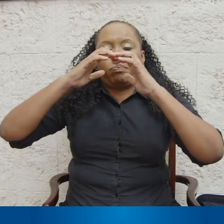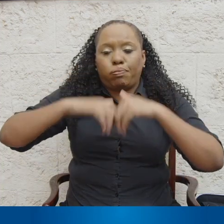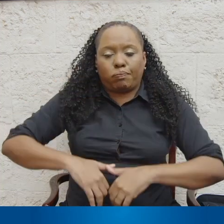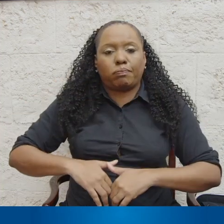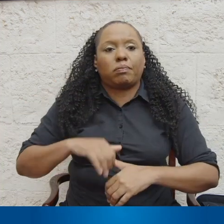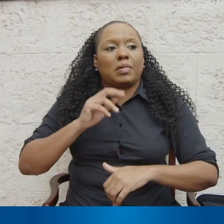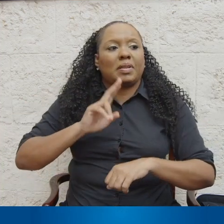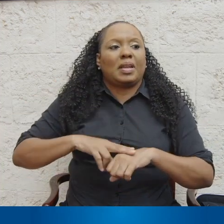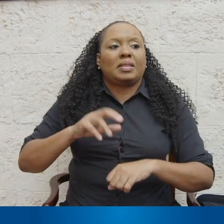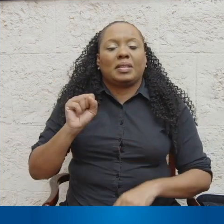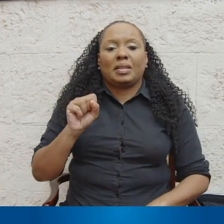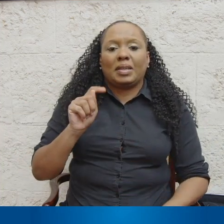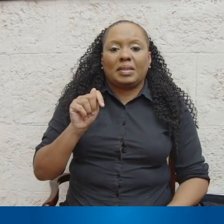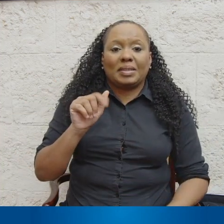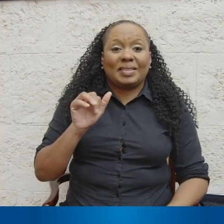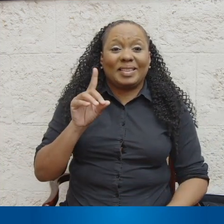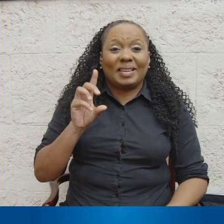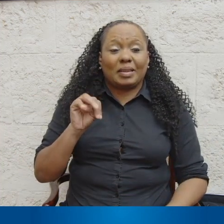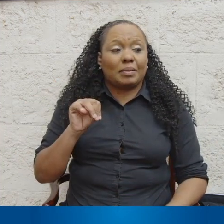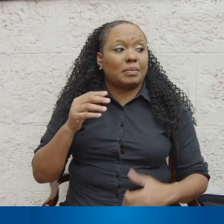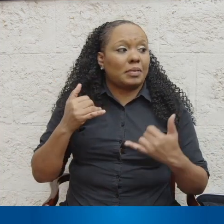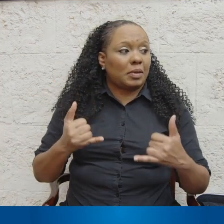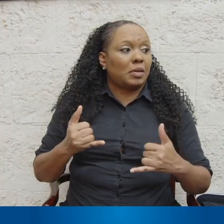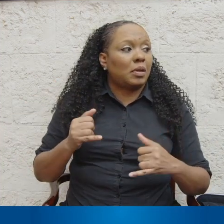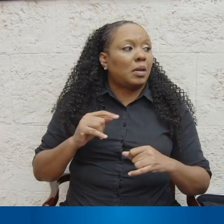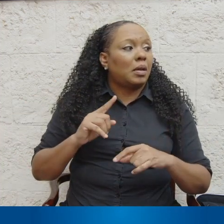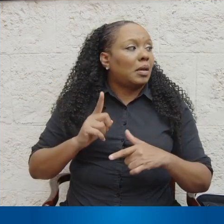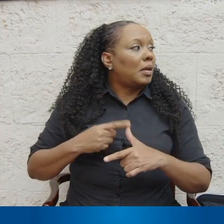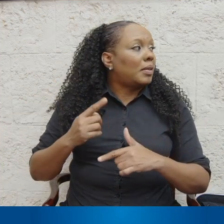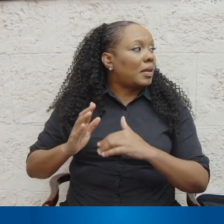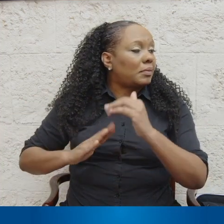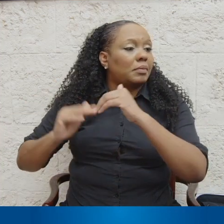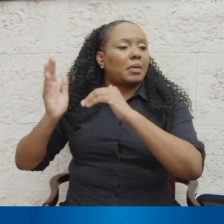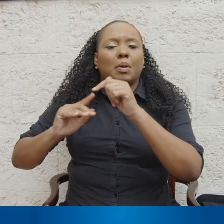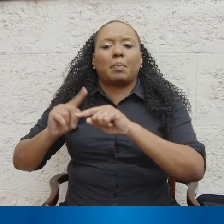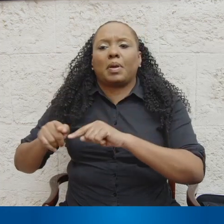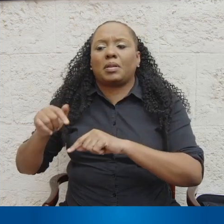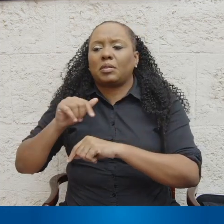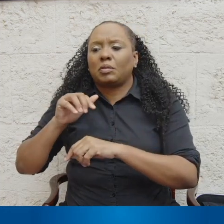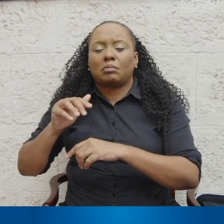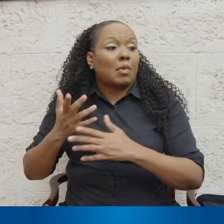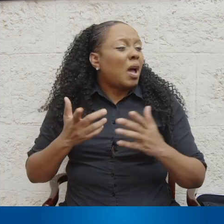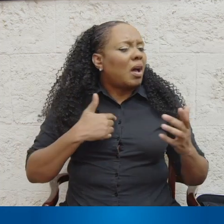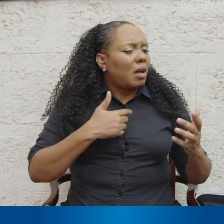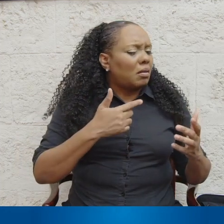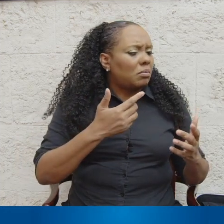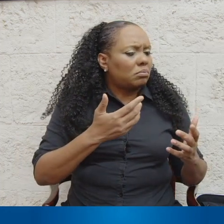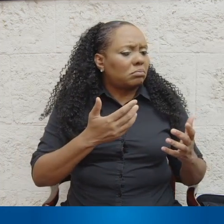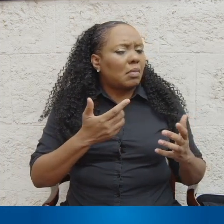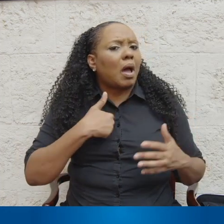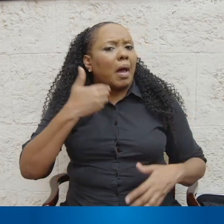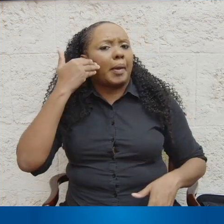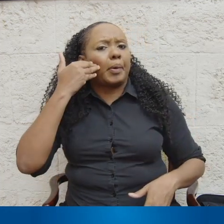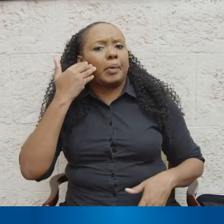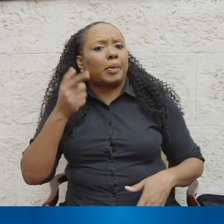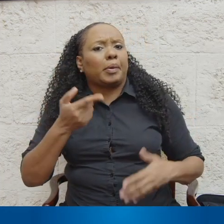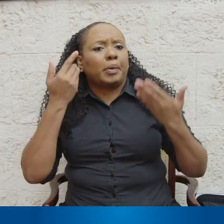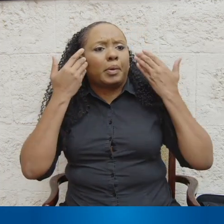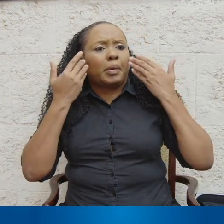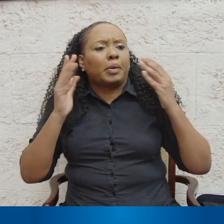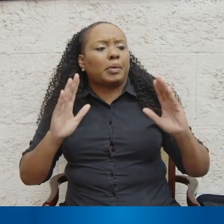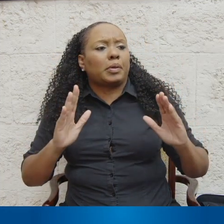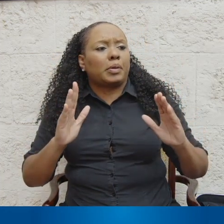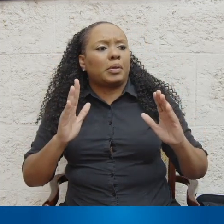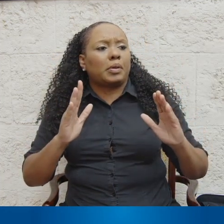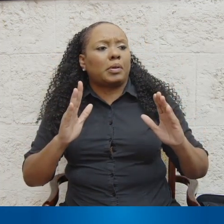on the same footprint. No, I'm not asking for a specific date, but do you have a time frame within which this process should be completed?